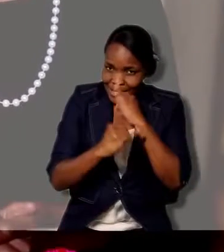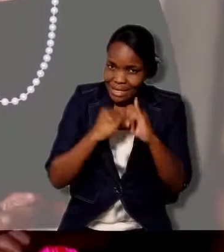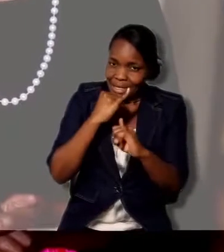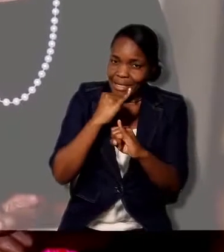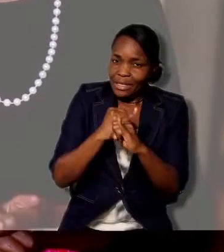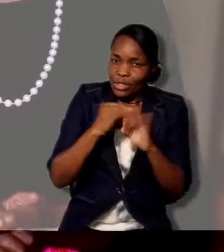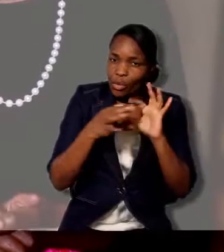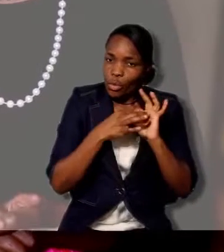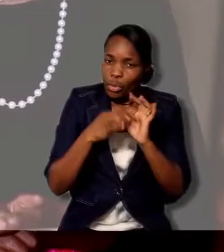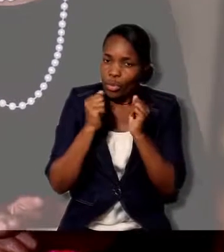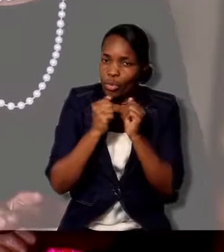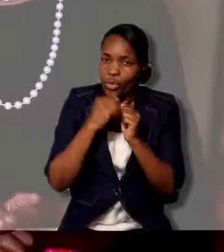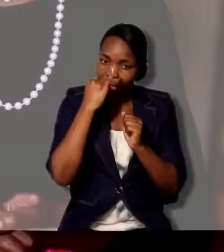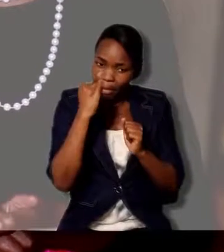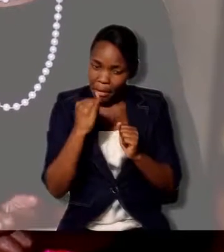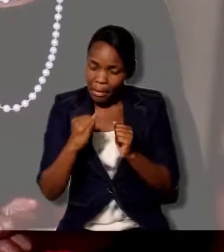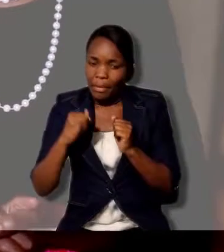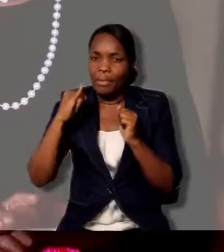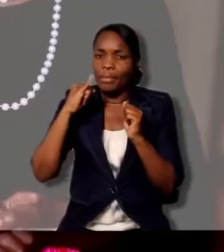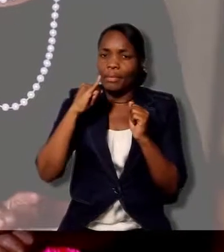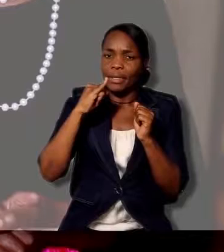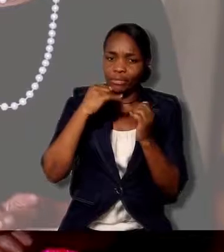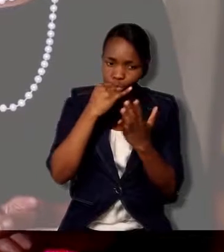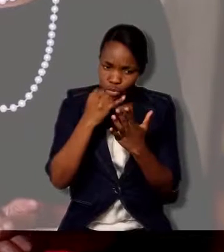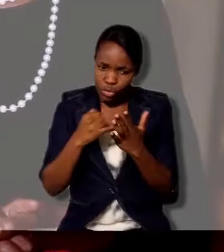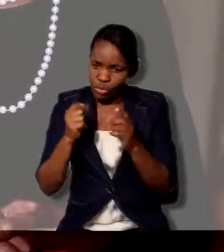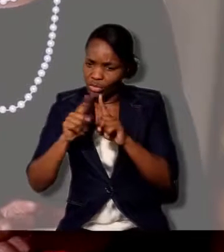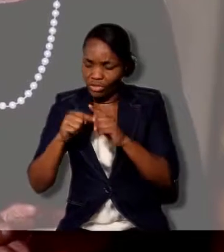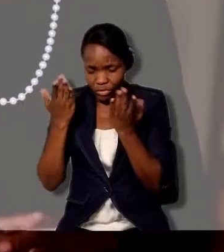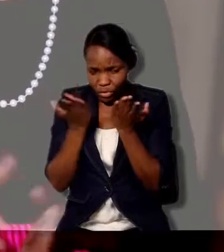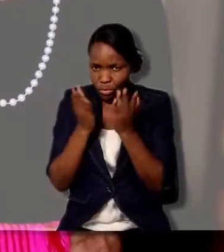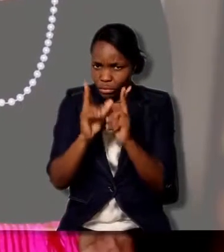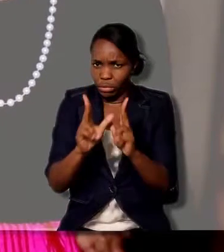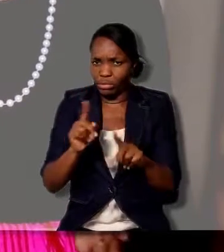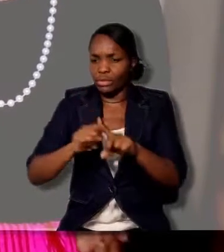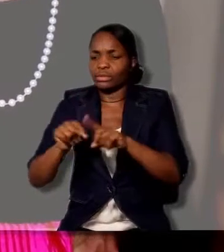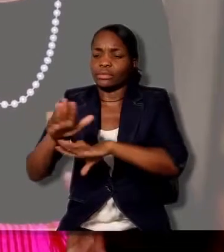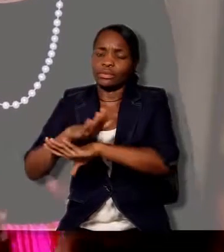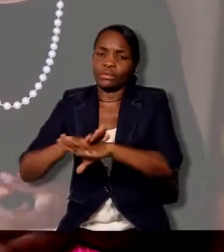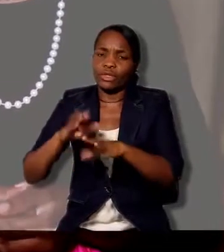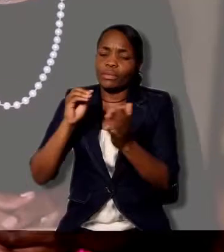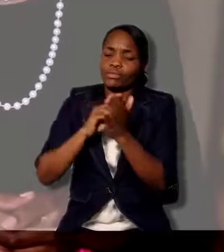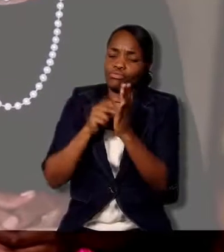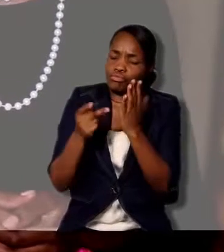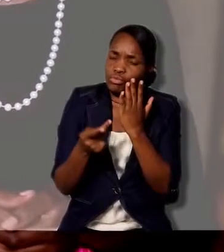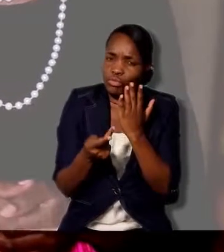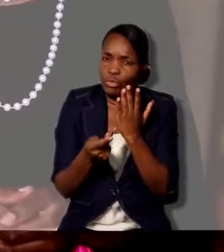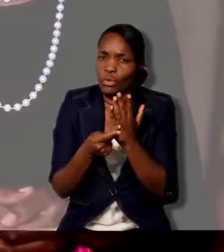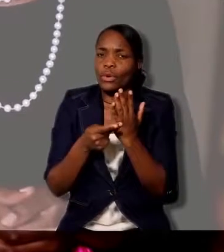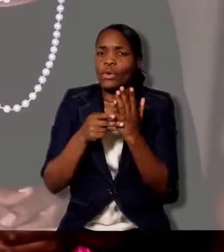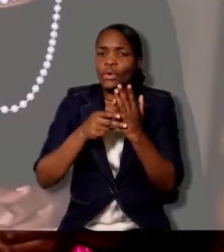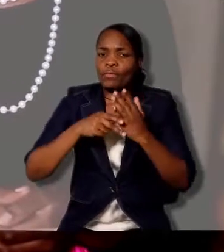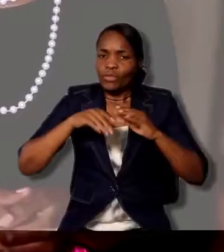international cooperation among artists, scientists, and scholars in all fields. UNESCO runs programs in member states